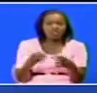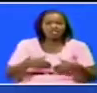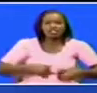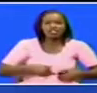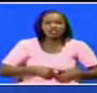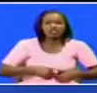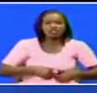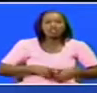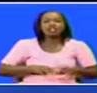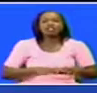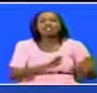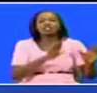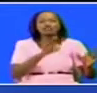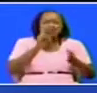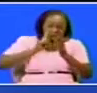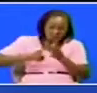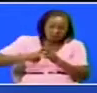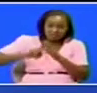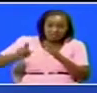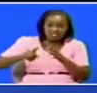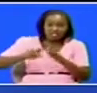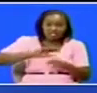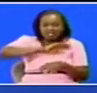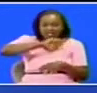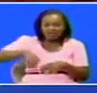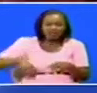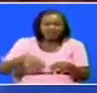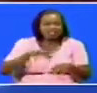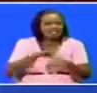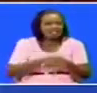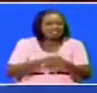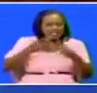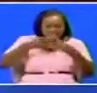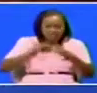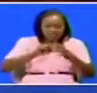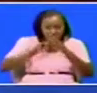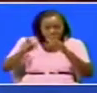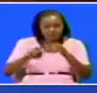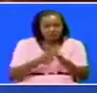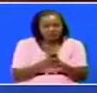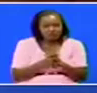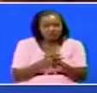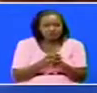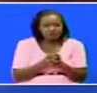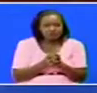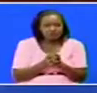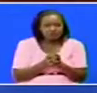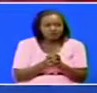dispersed, leaving their colleague behind, where the elephant caught up with him as he tried to escape.